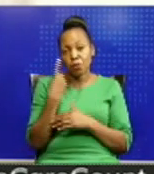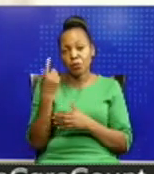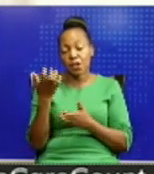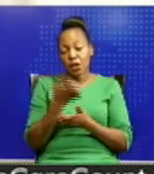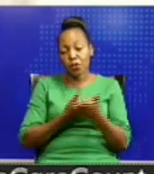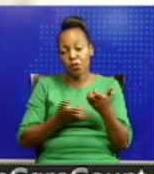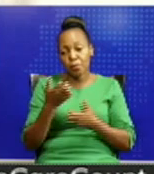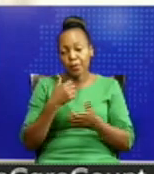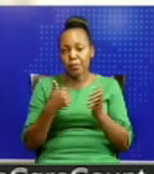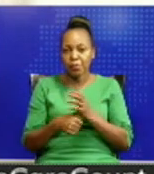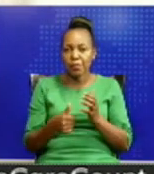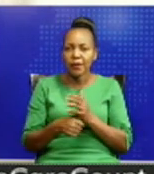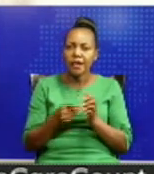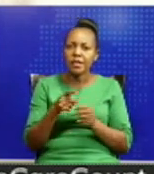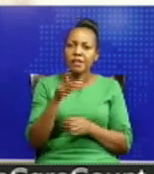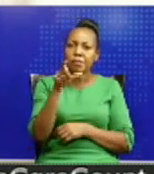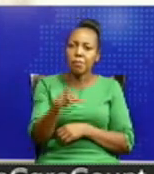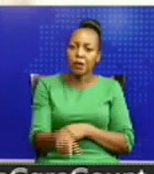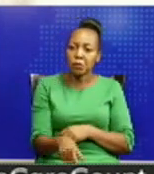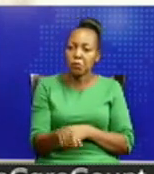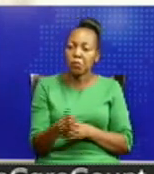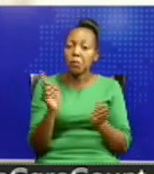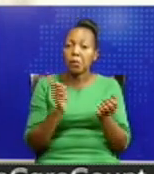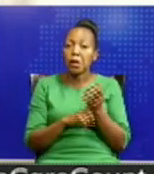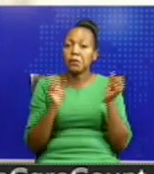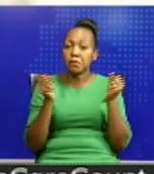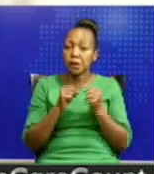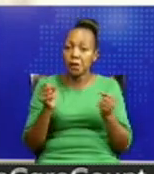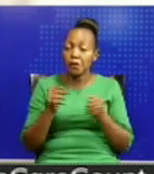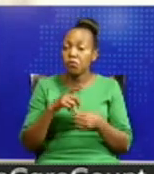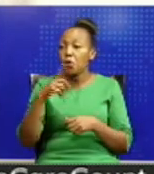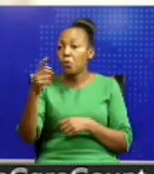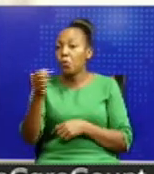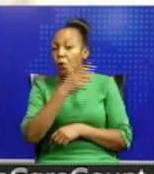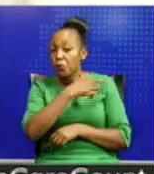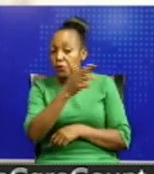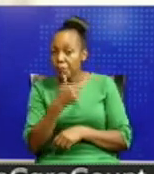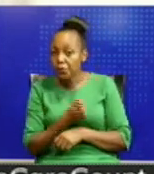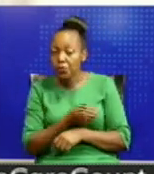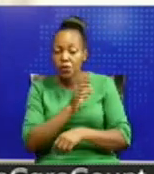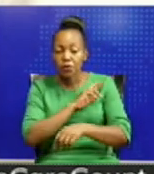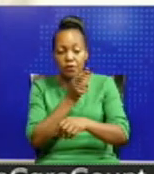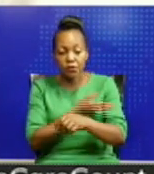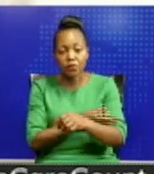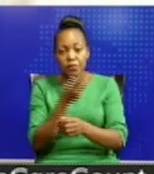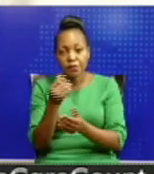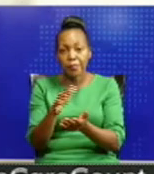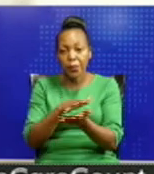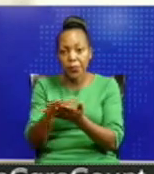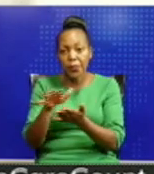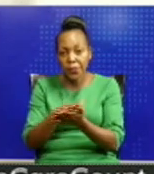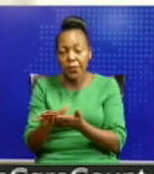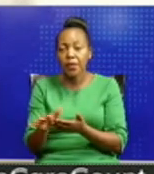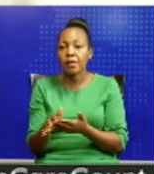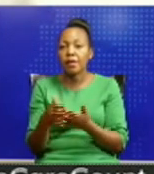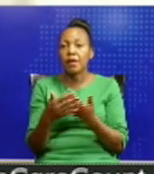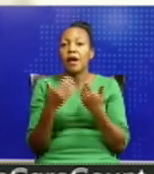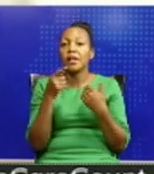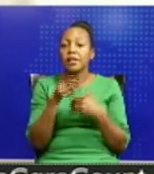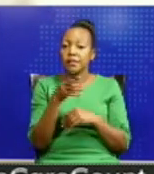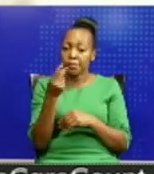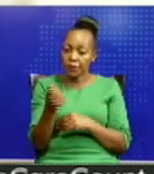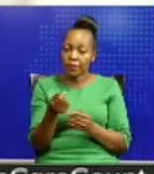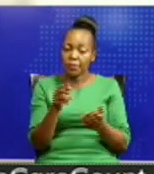implications. This person will end up in the hospital, and what happens to the resources of the family? Instead of using them to